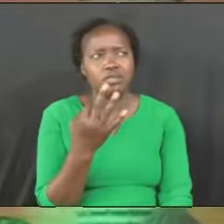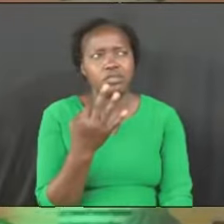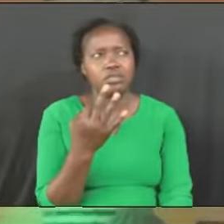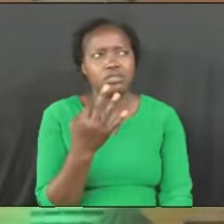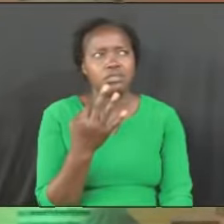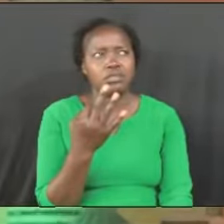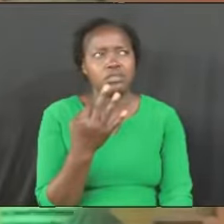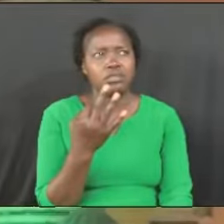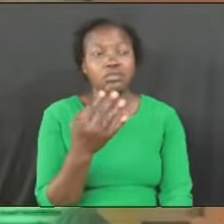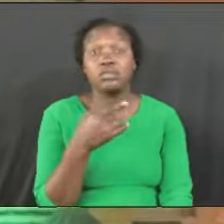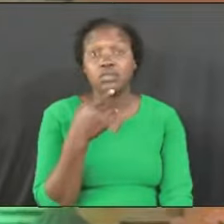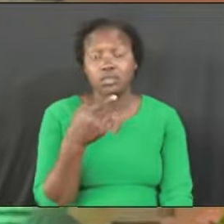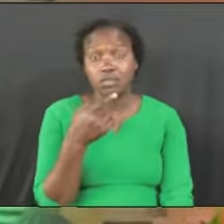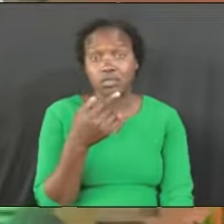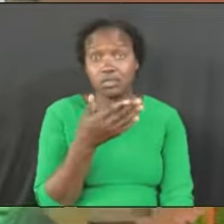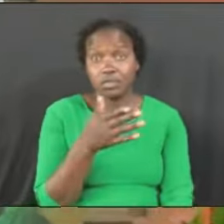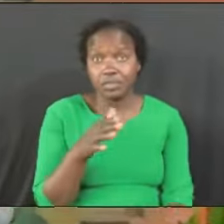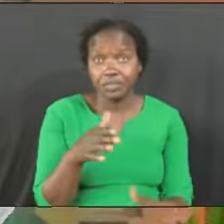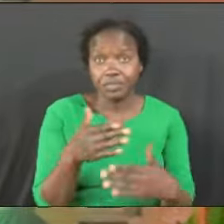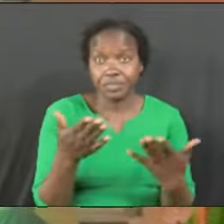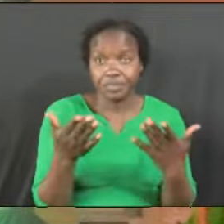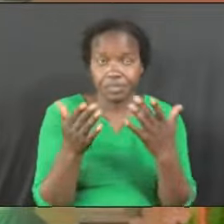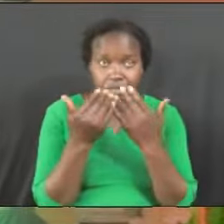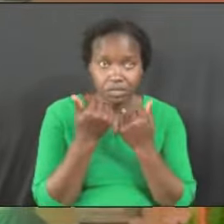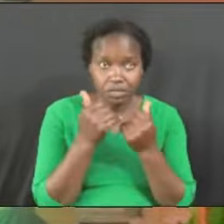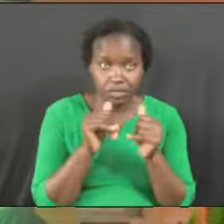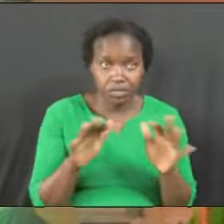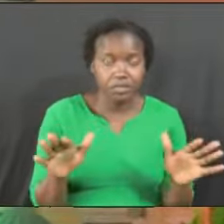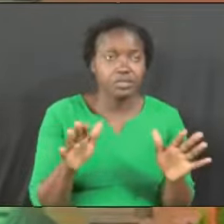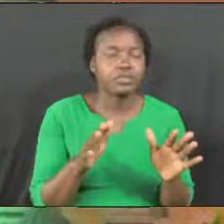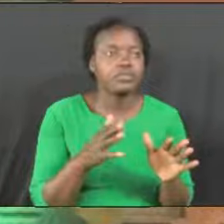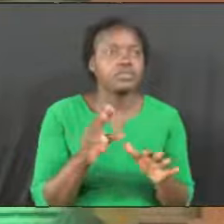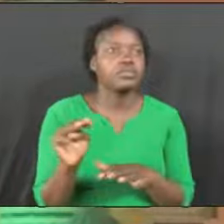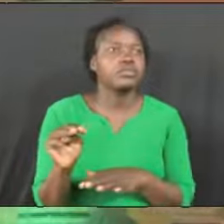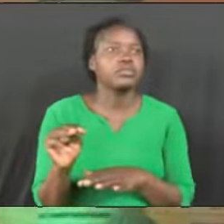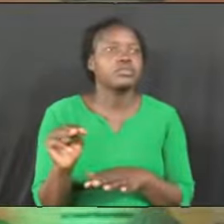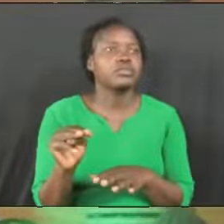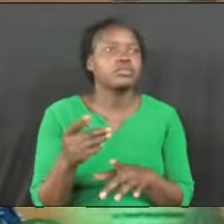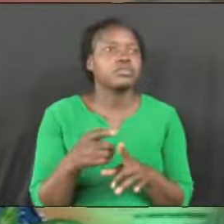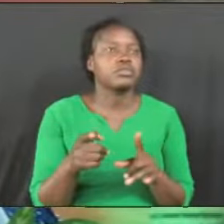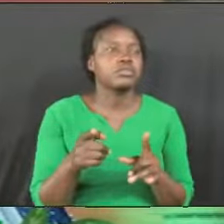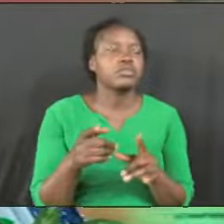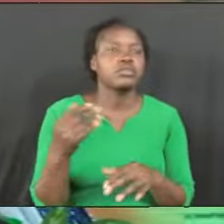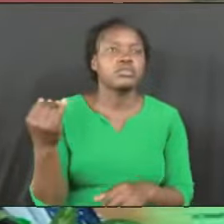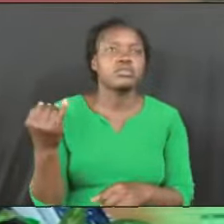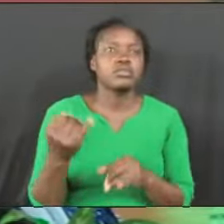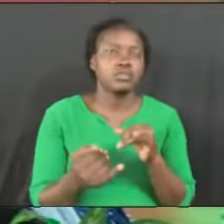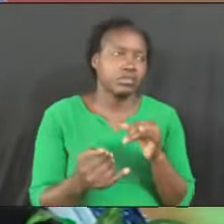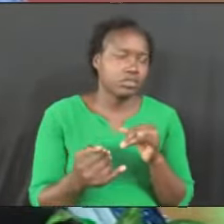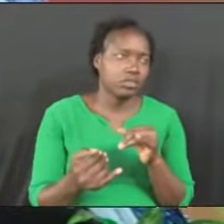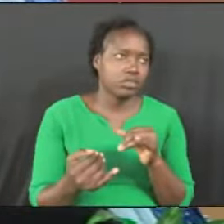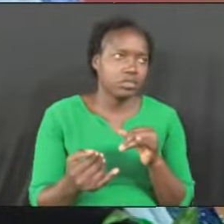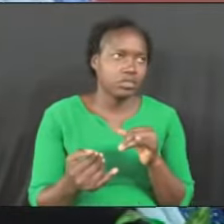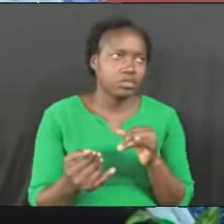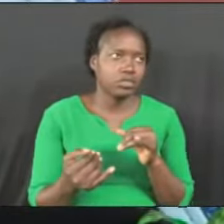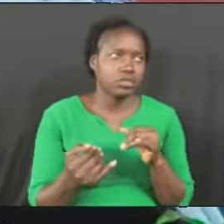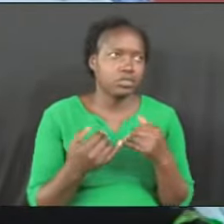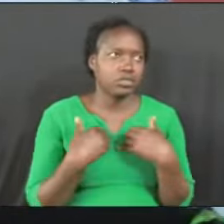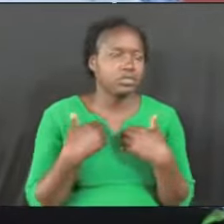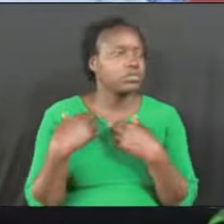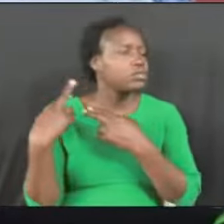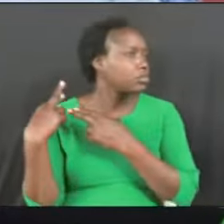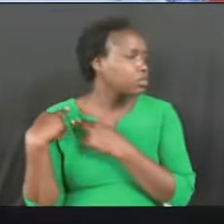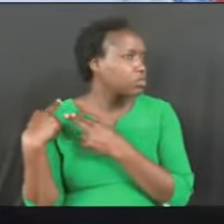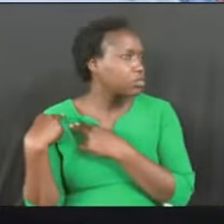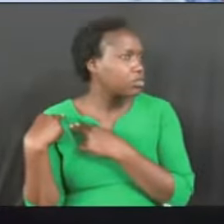People can say how well you bless them. But at the end of the day, you have a